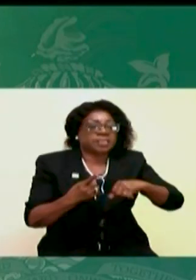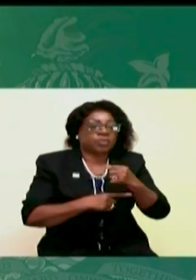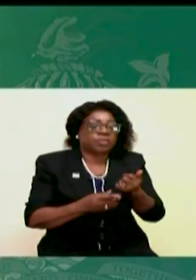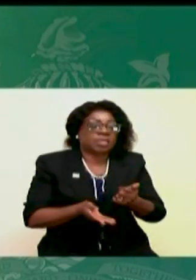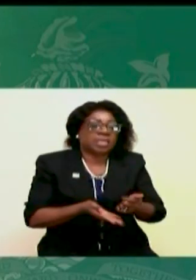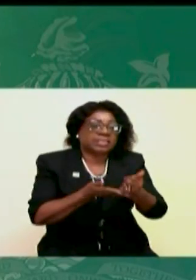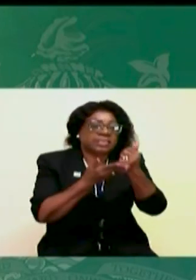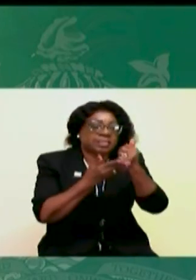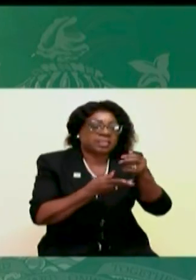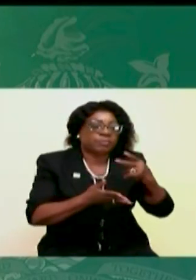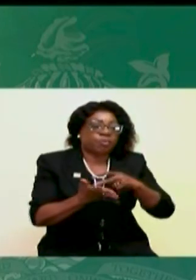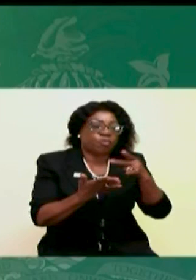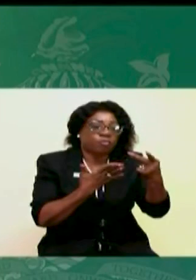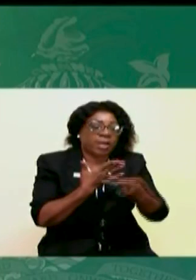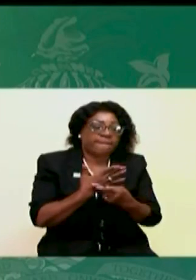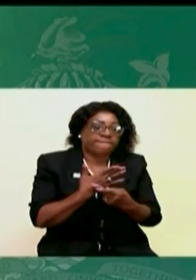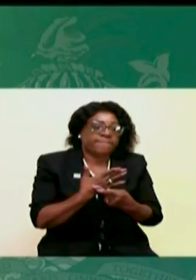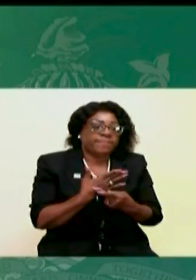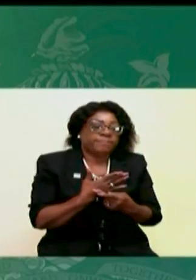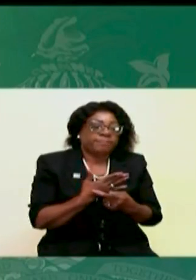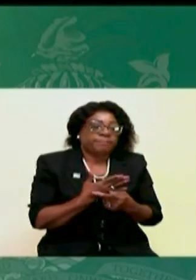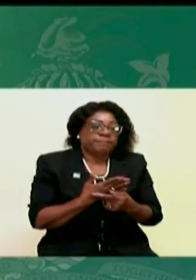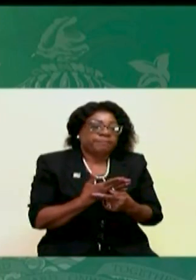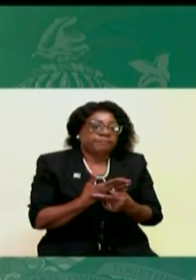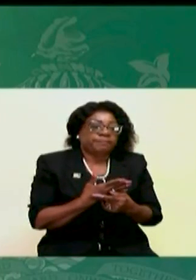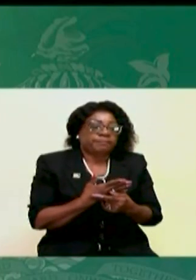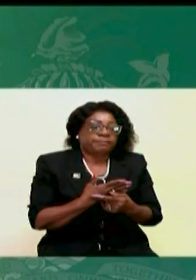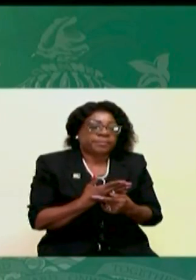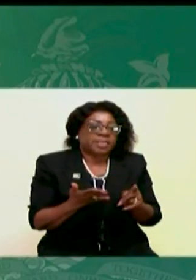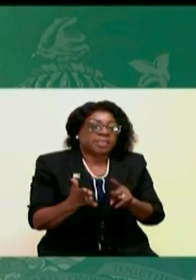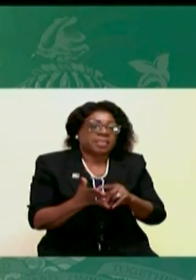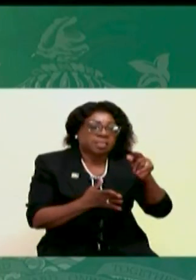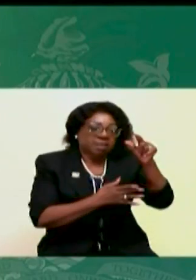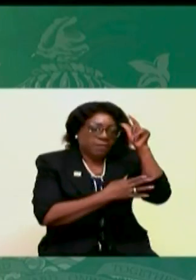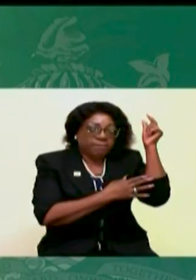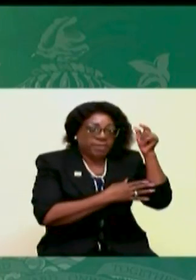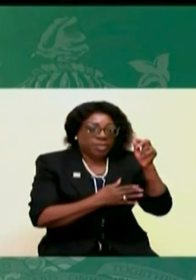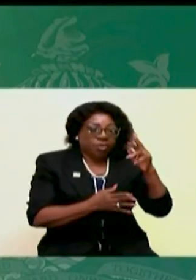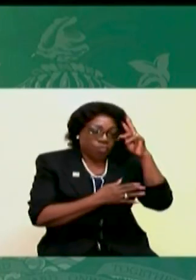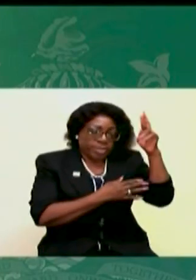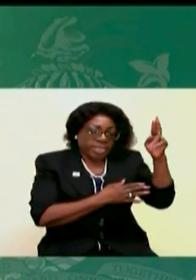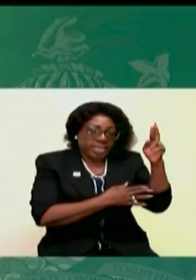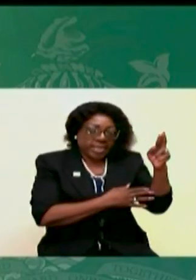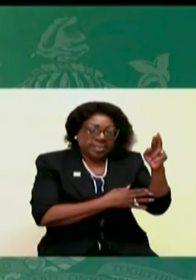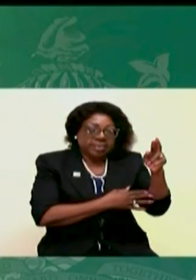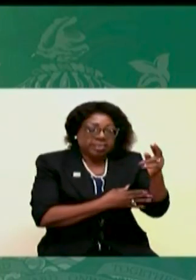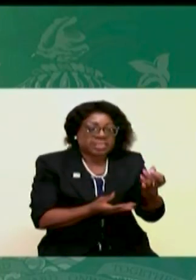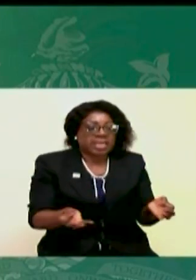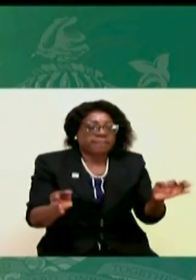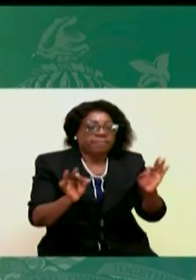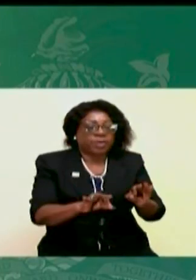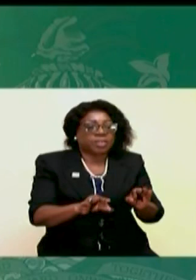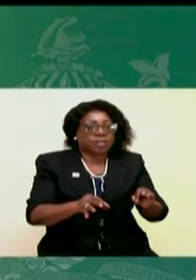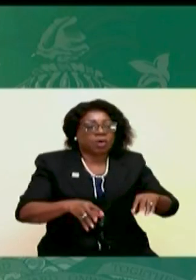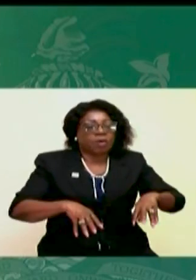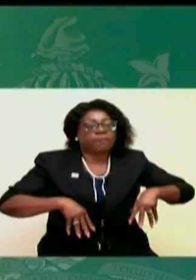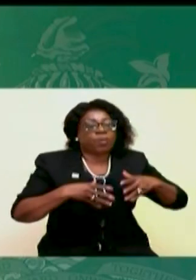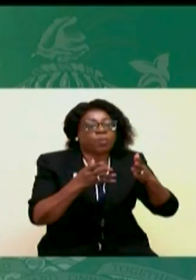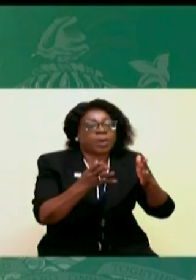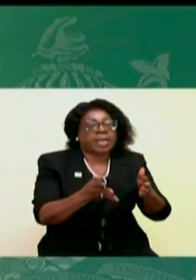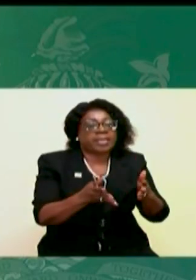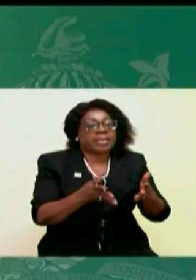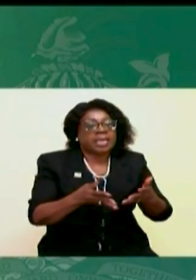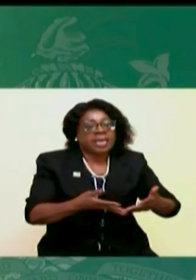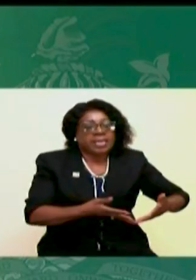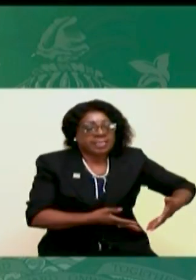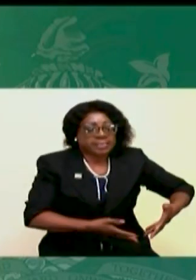programs and infrastructural developments. This government recognizes the importance of providing a safety net